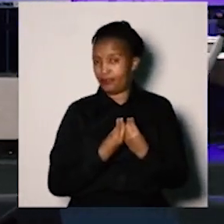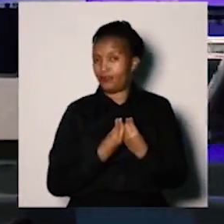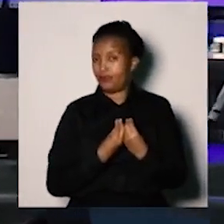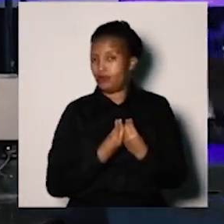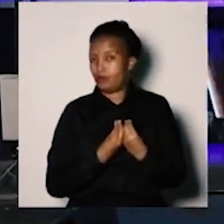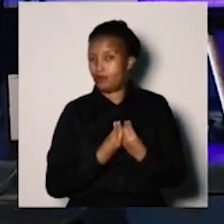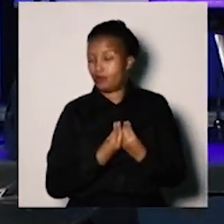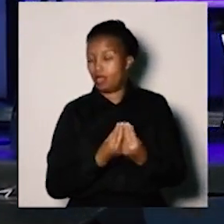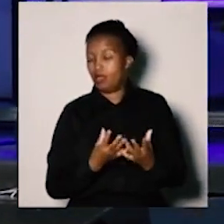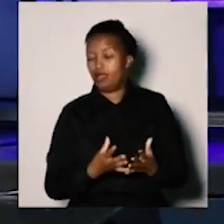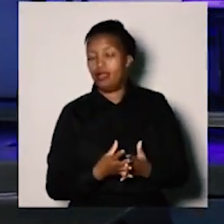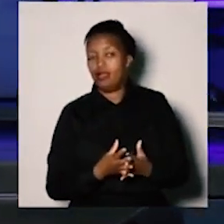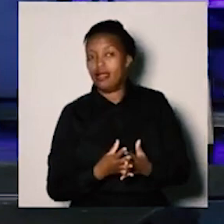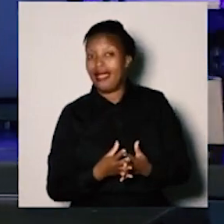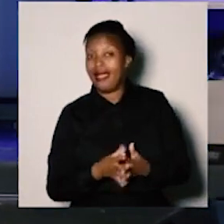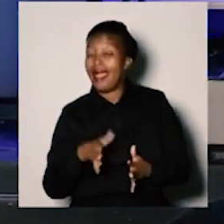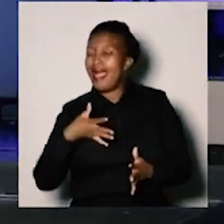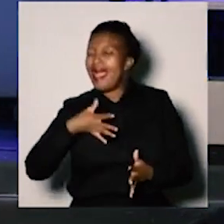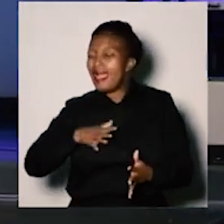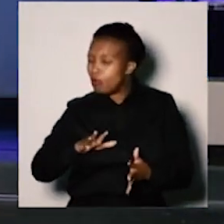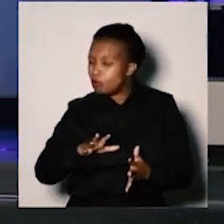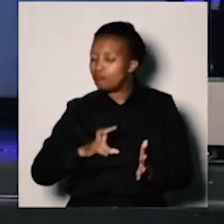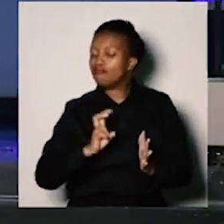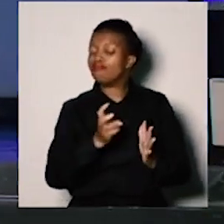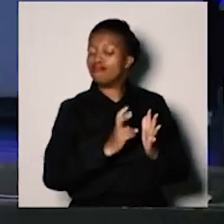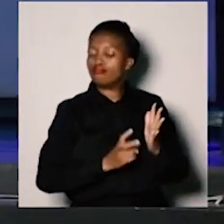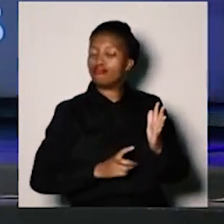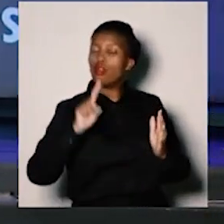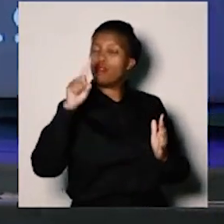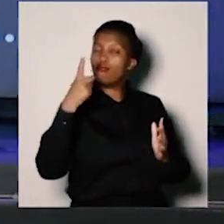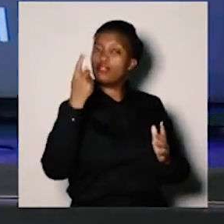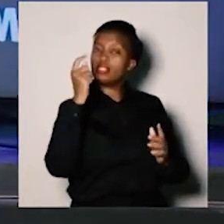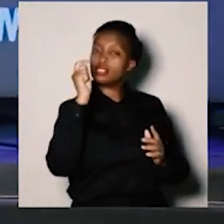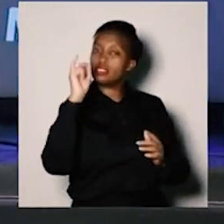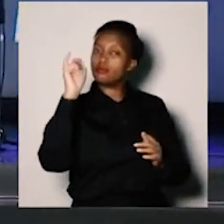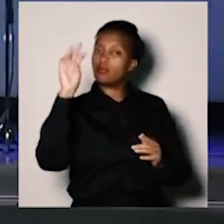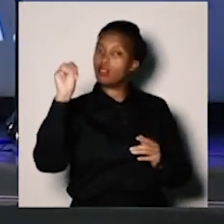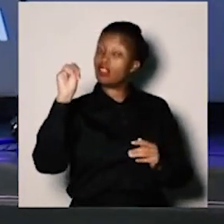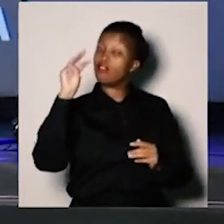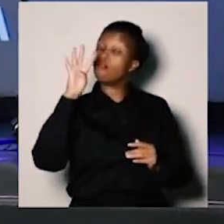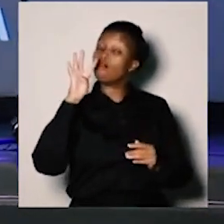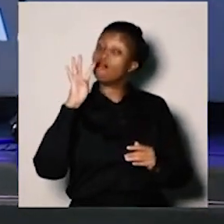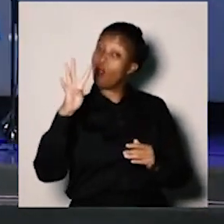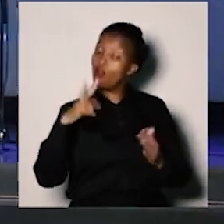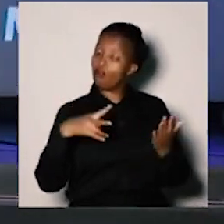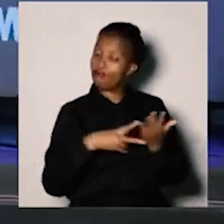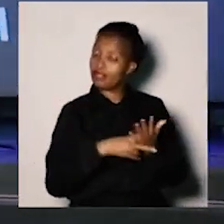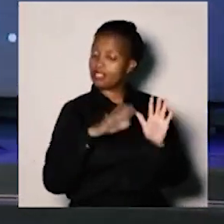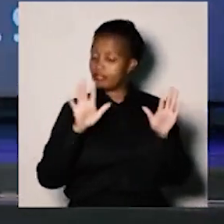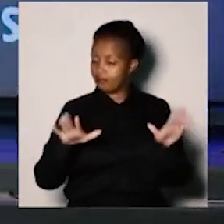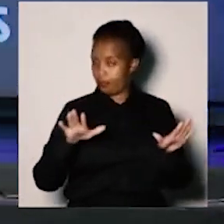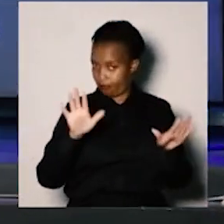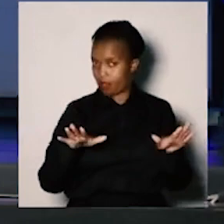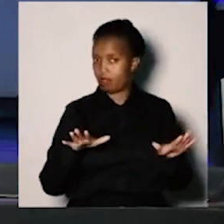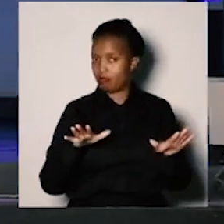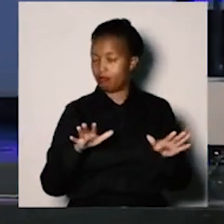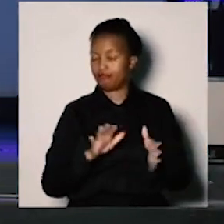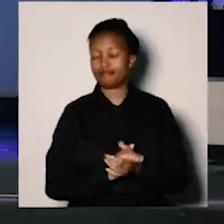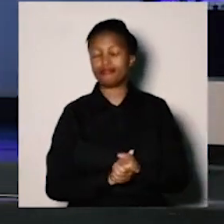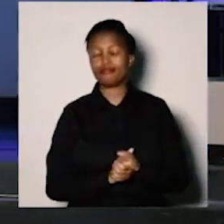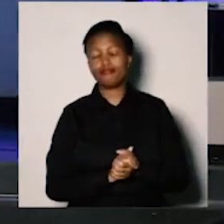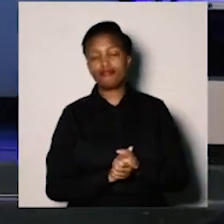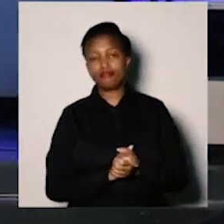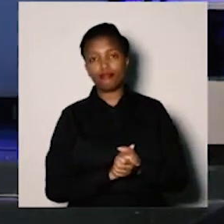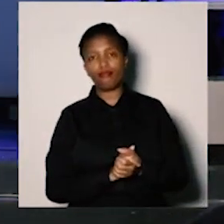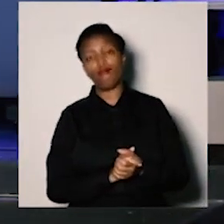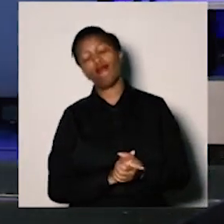I want to also read 1 Timothy 4:15 in the King James, and I'll go back to verse 7 of